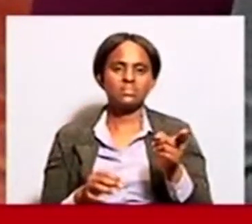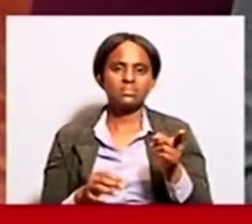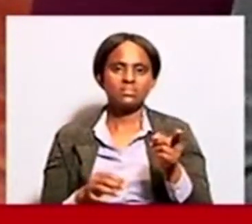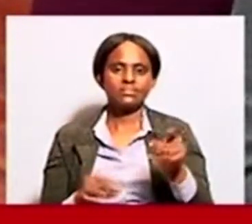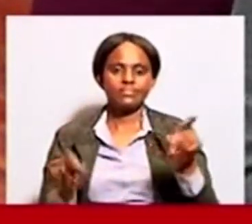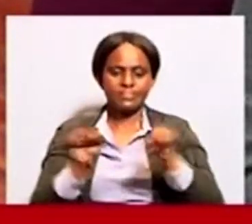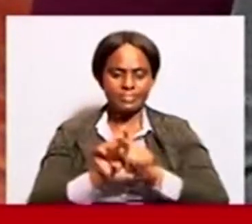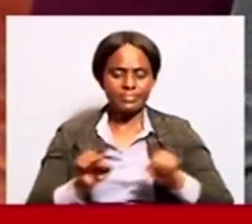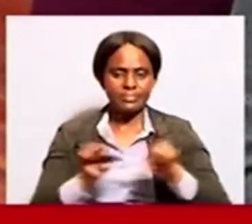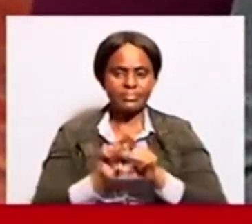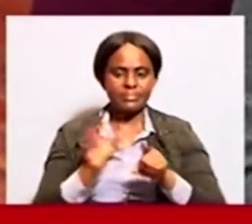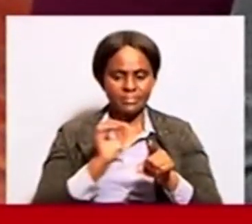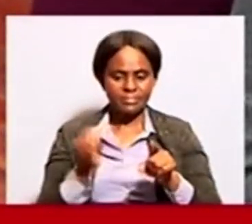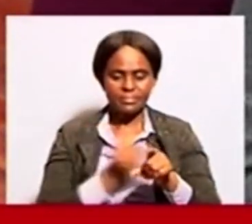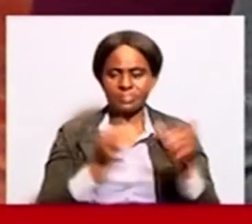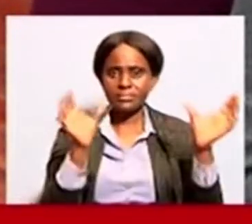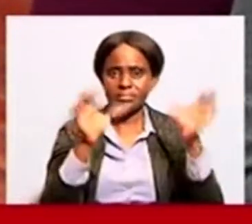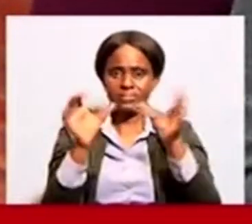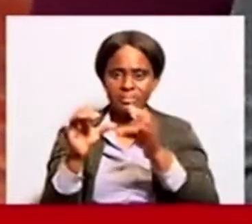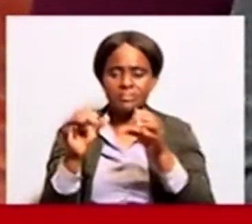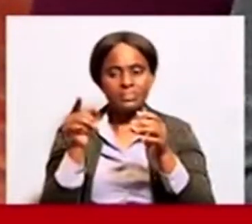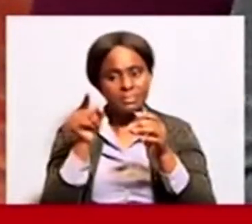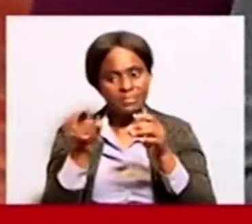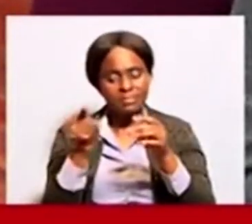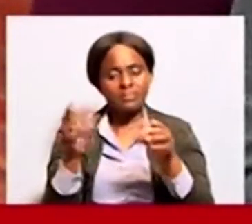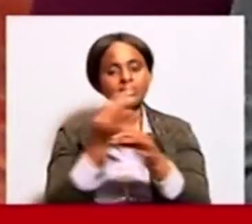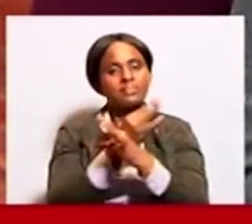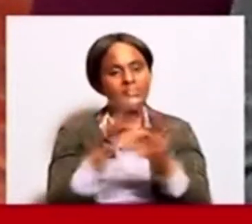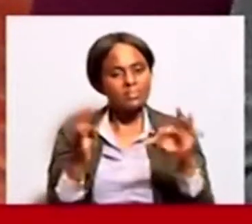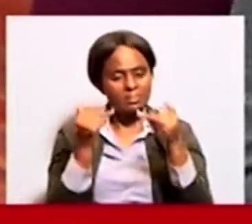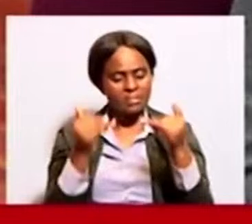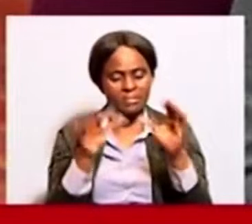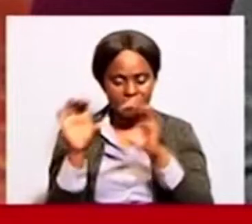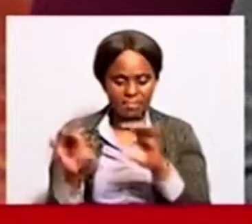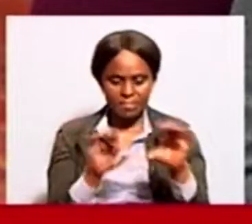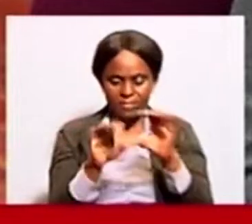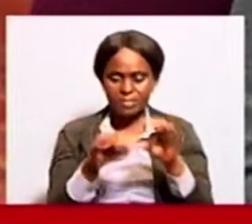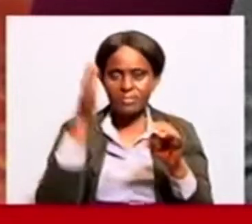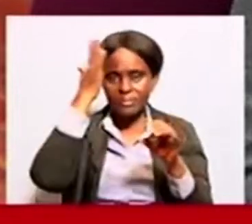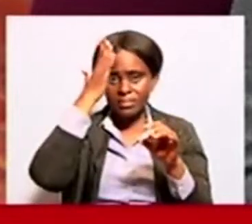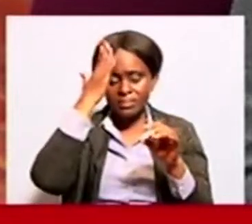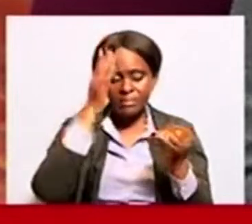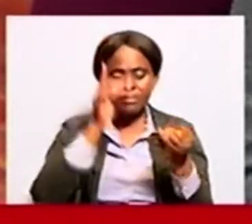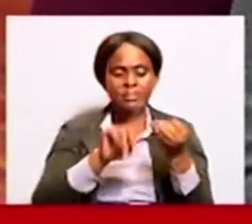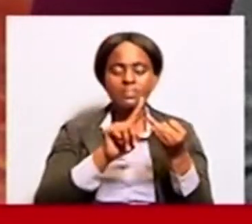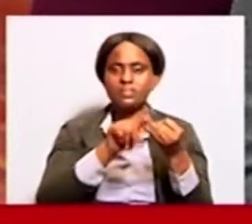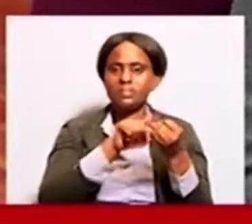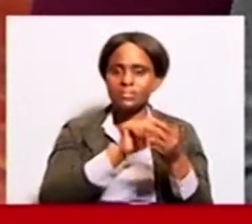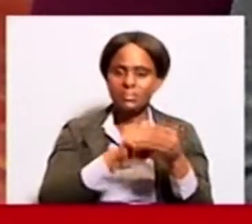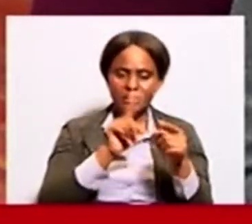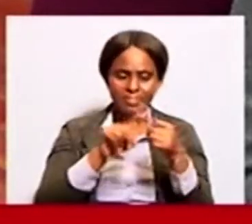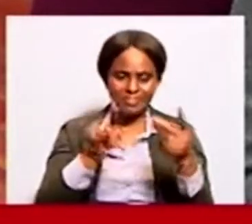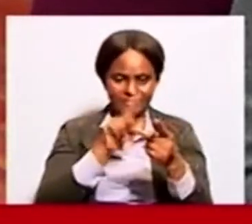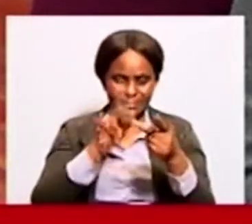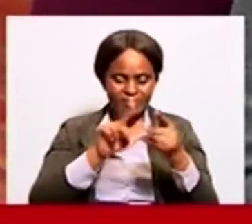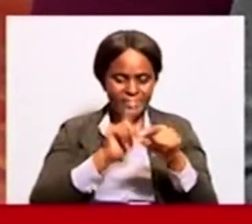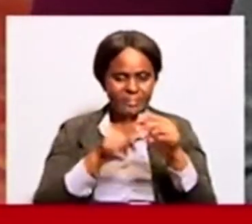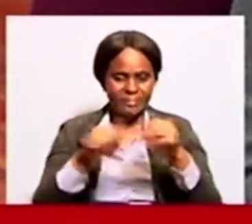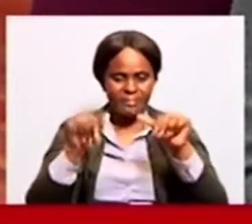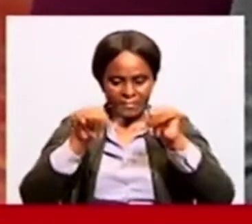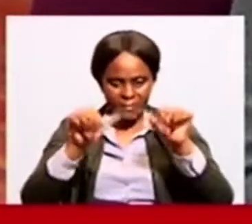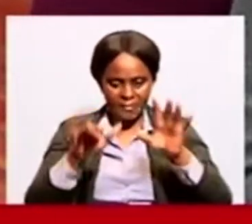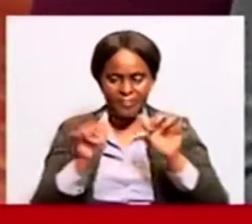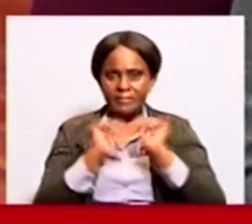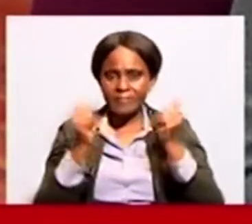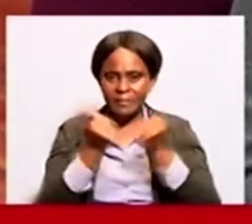and our council is at liberty also to do a head count. But at this time, the Auditor General